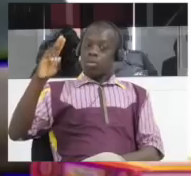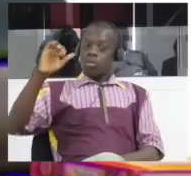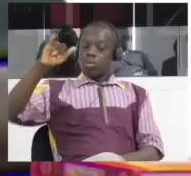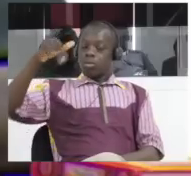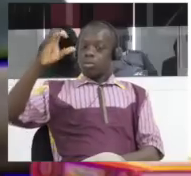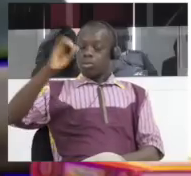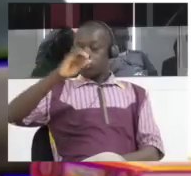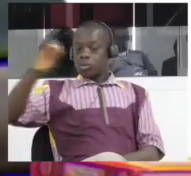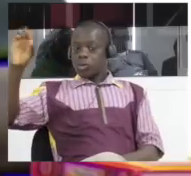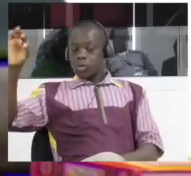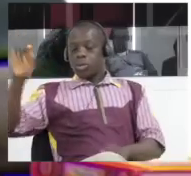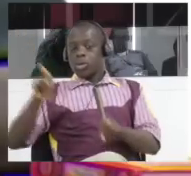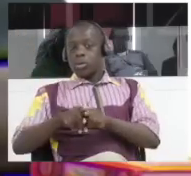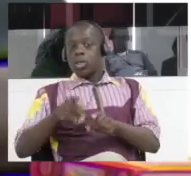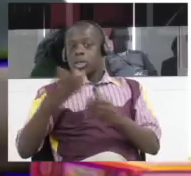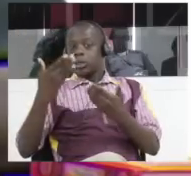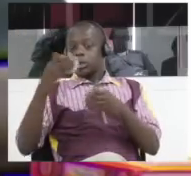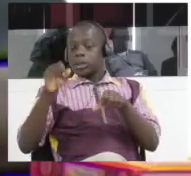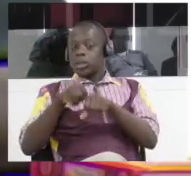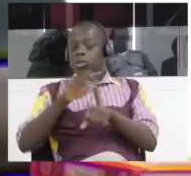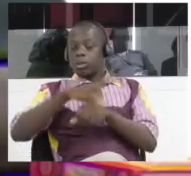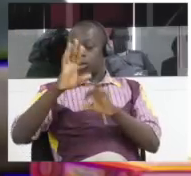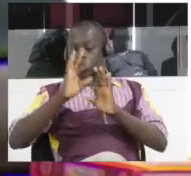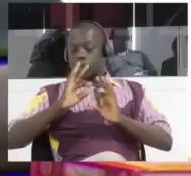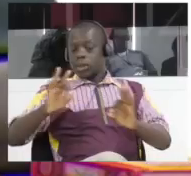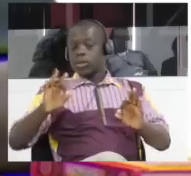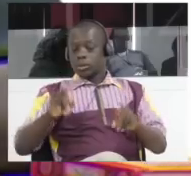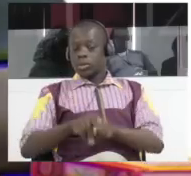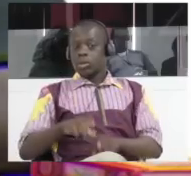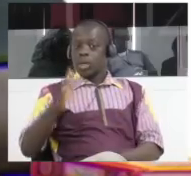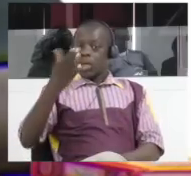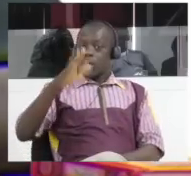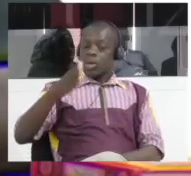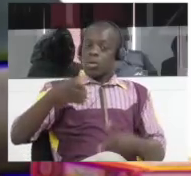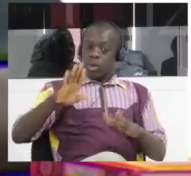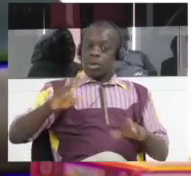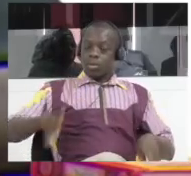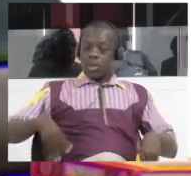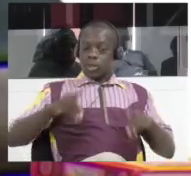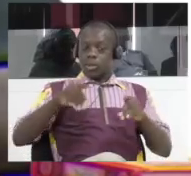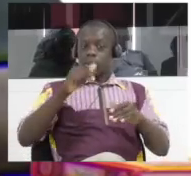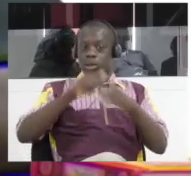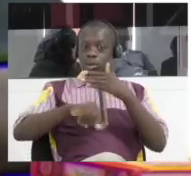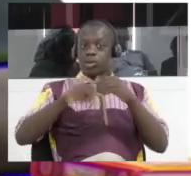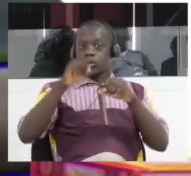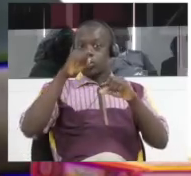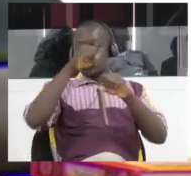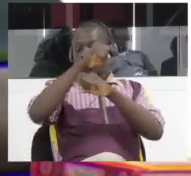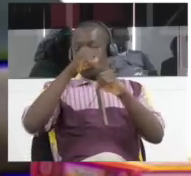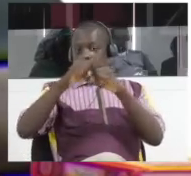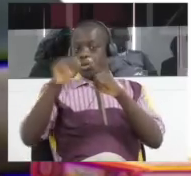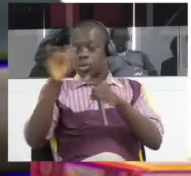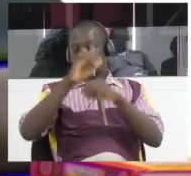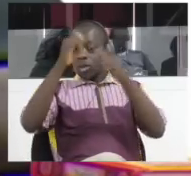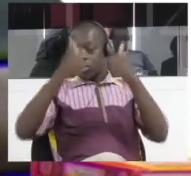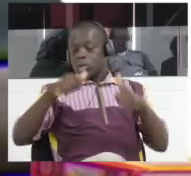not intending to invade or to in any way participate in the situation that was evolving in the